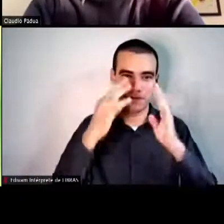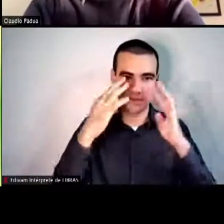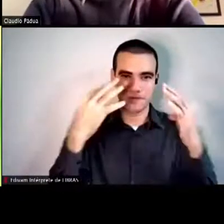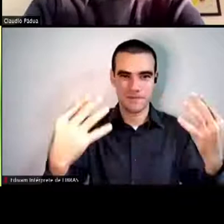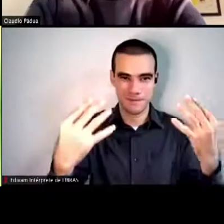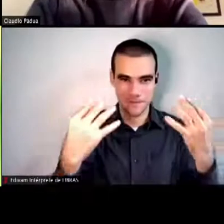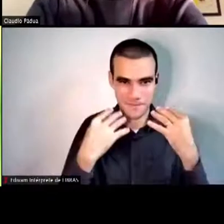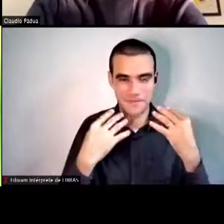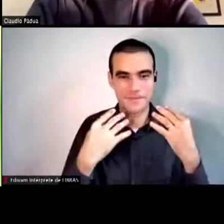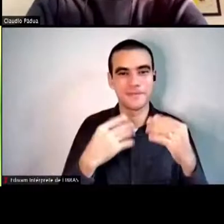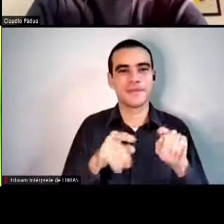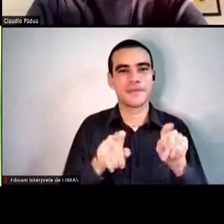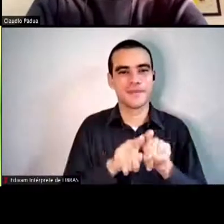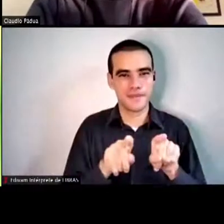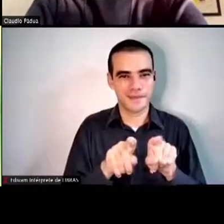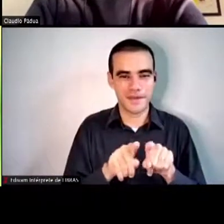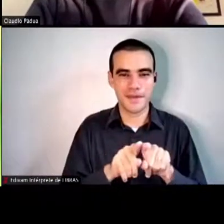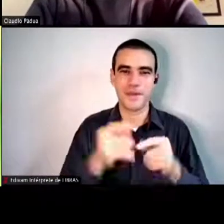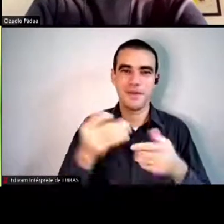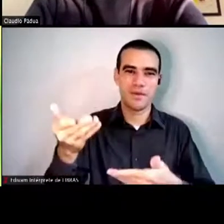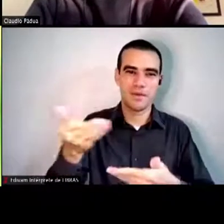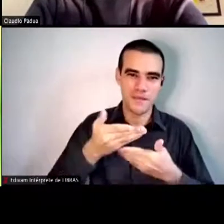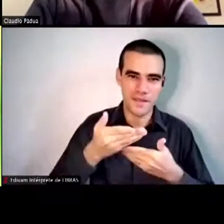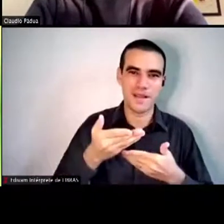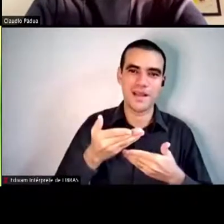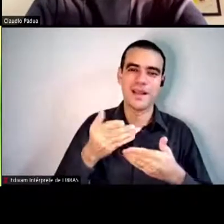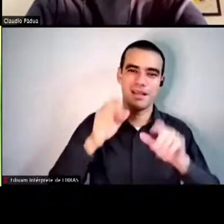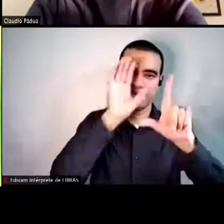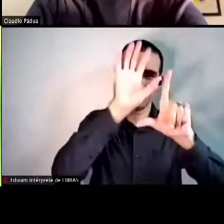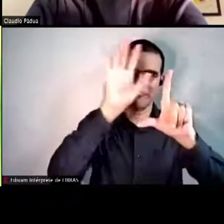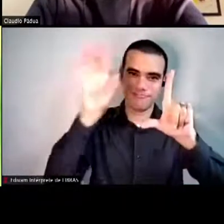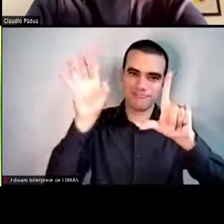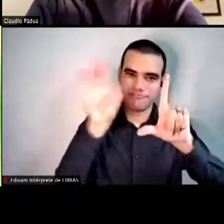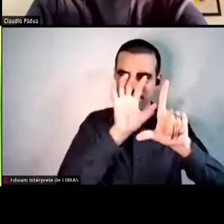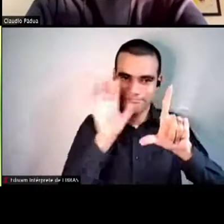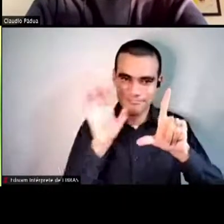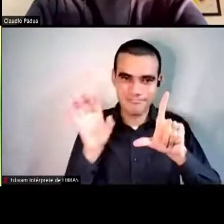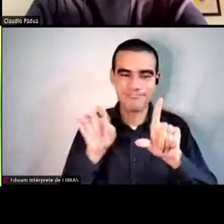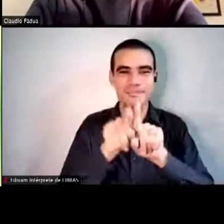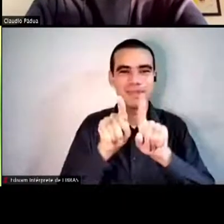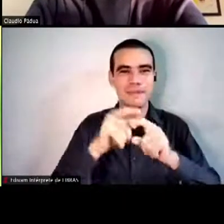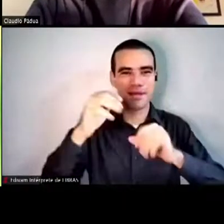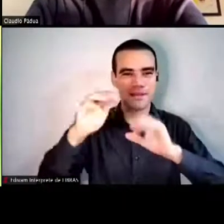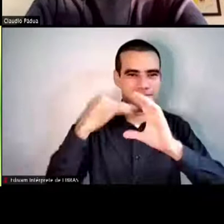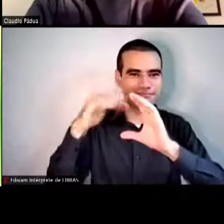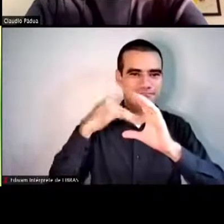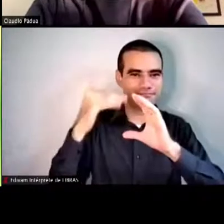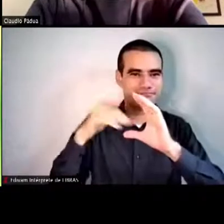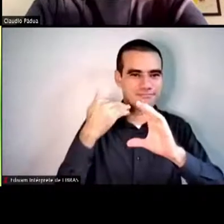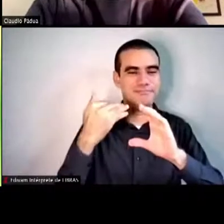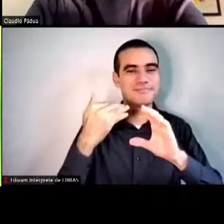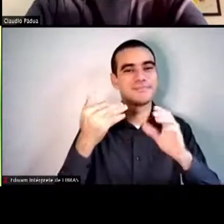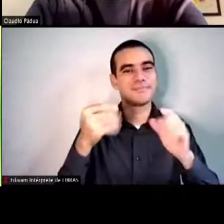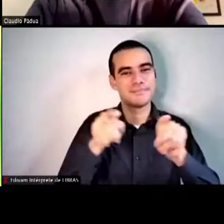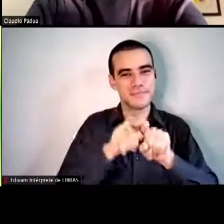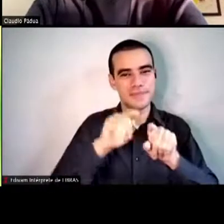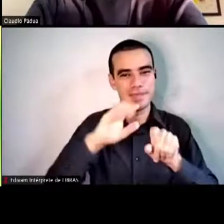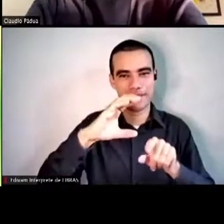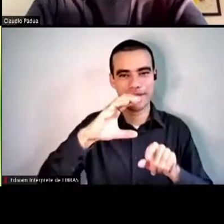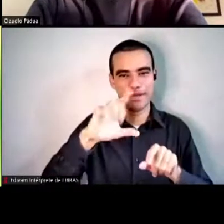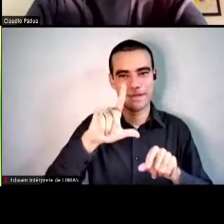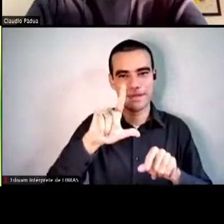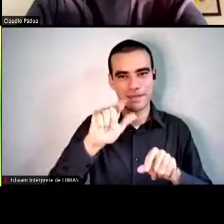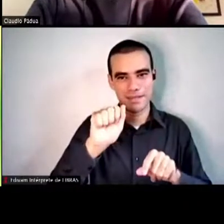on the road. I would like to thank all the panelists and the commentators,